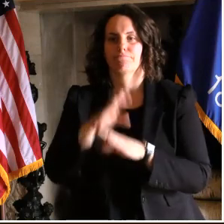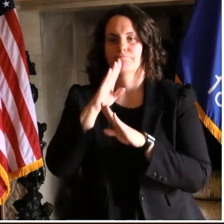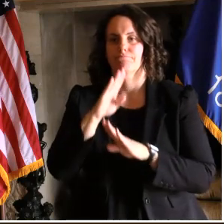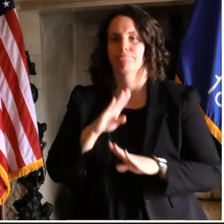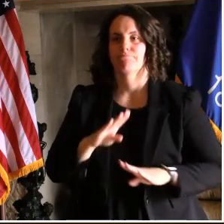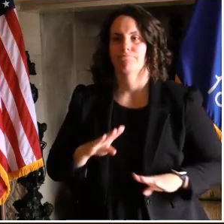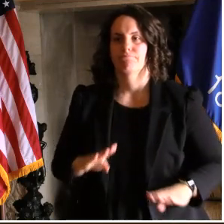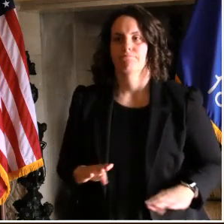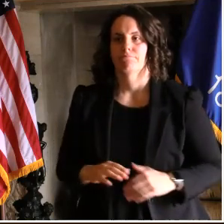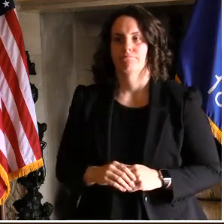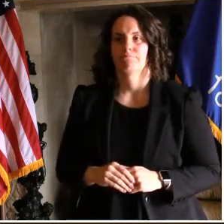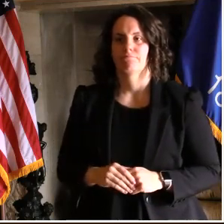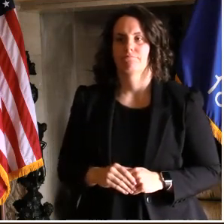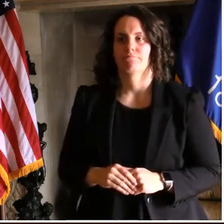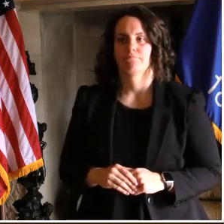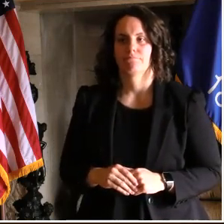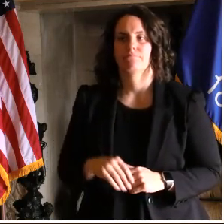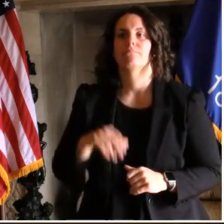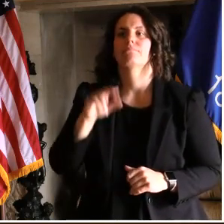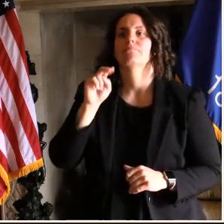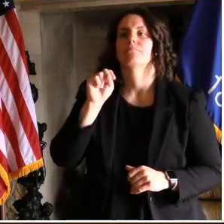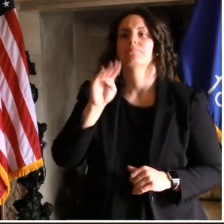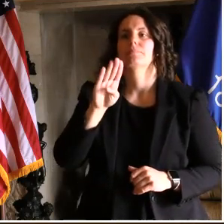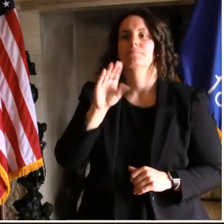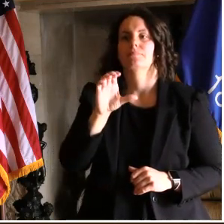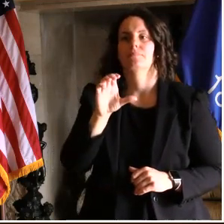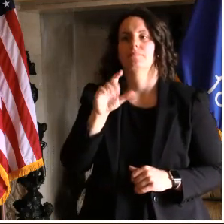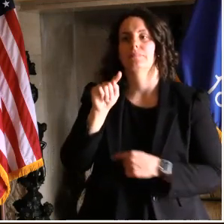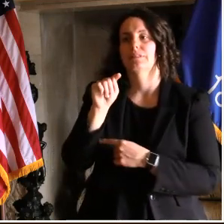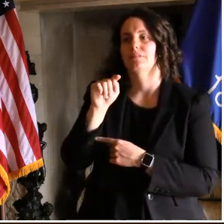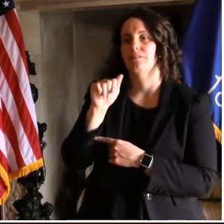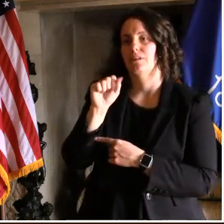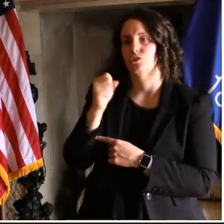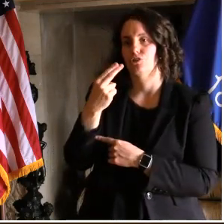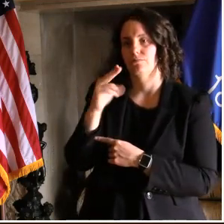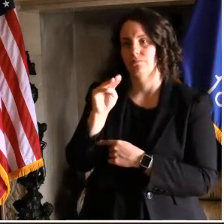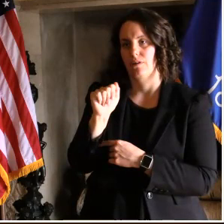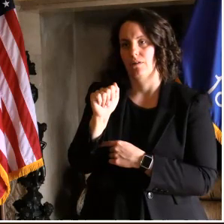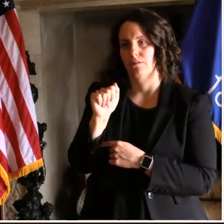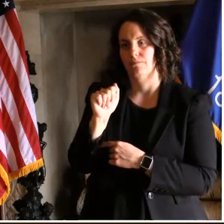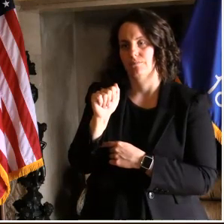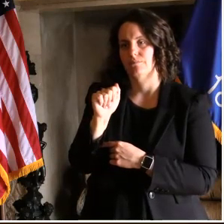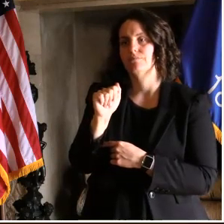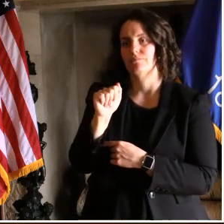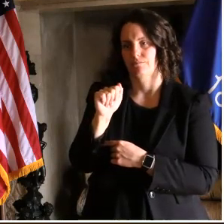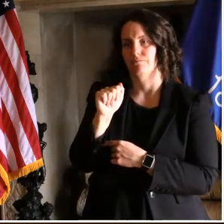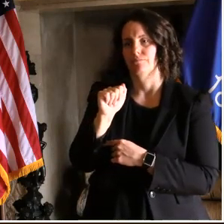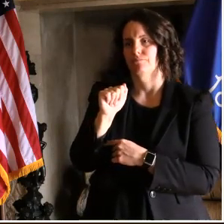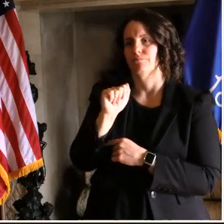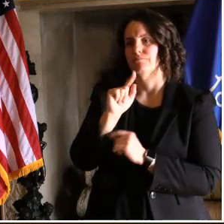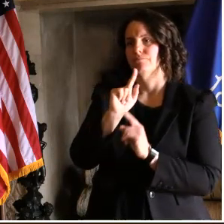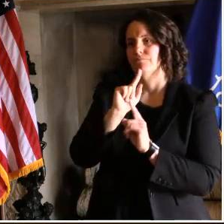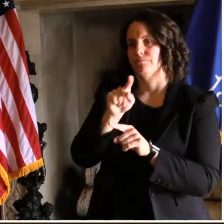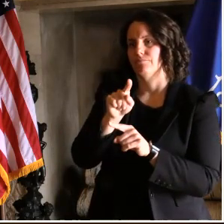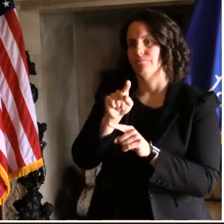Also from NBC 15, Tajma. Hello, can you hear me? This is Morgan. Hi, Morgan.